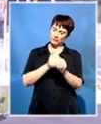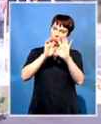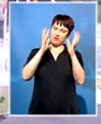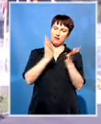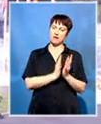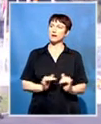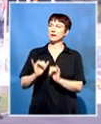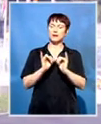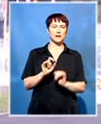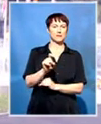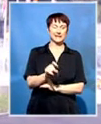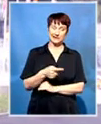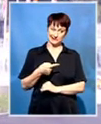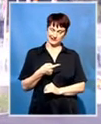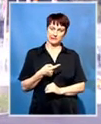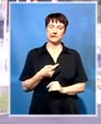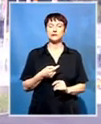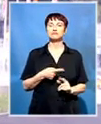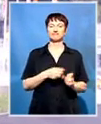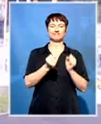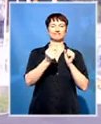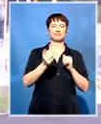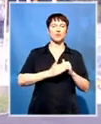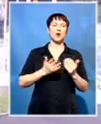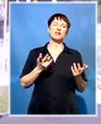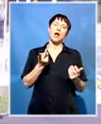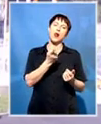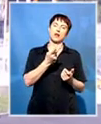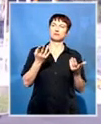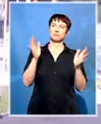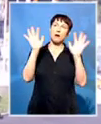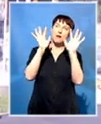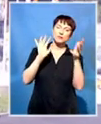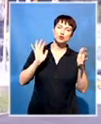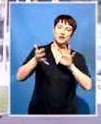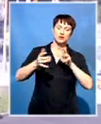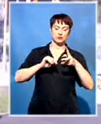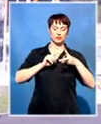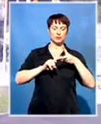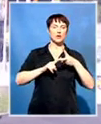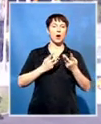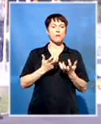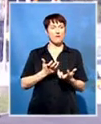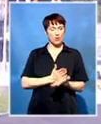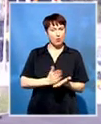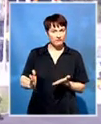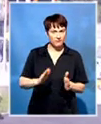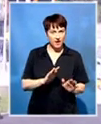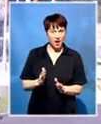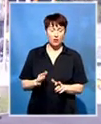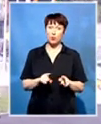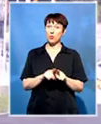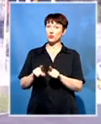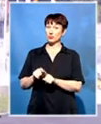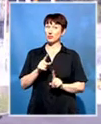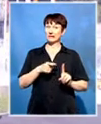really is kind of the broadest perspective, whether we're talking about climate change, whether we're talking about the eradication of poverty. In addition to that,